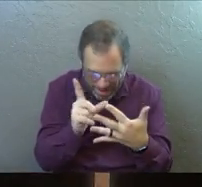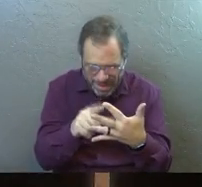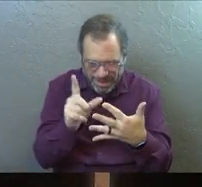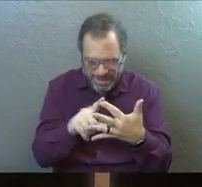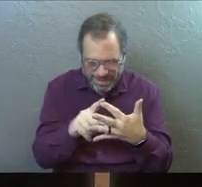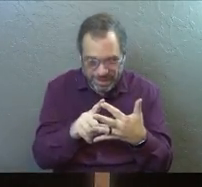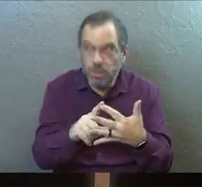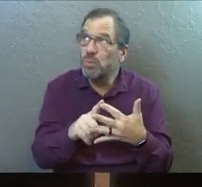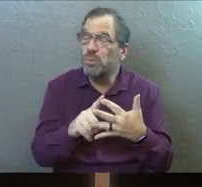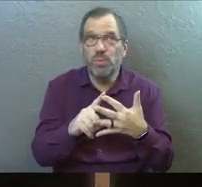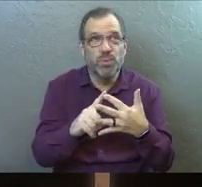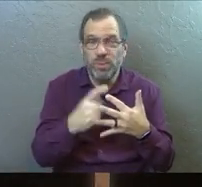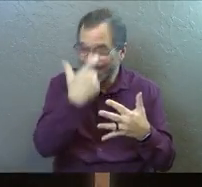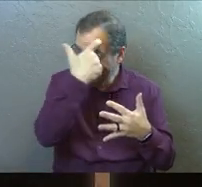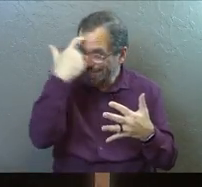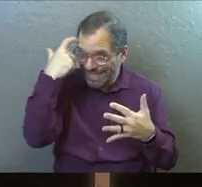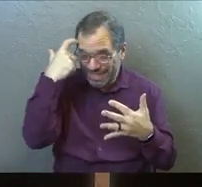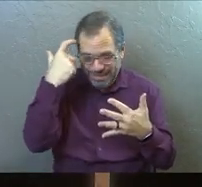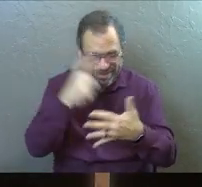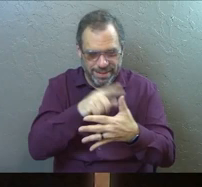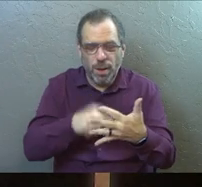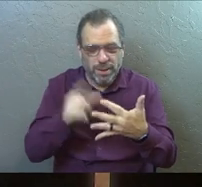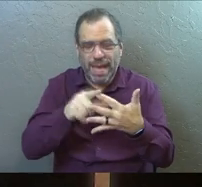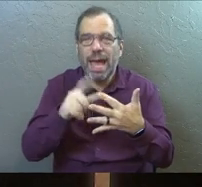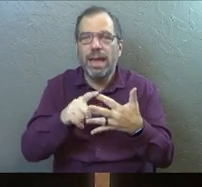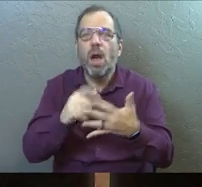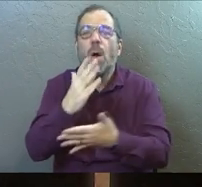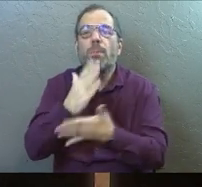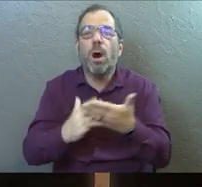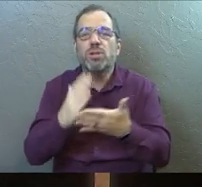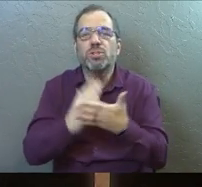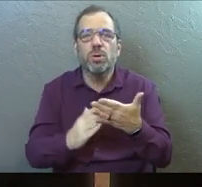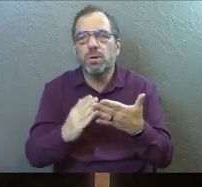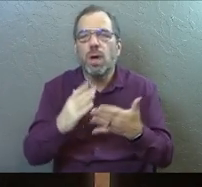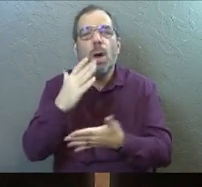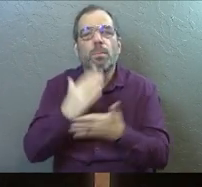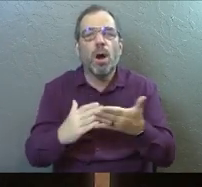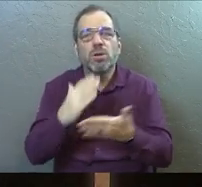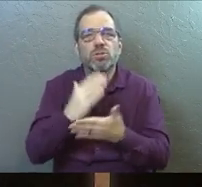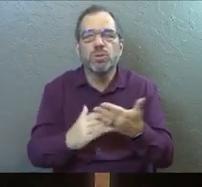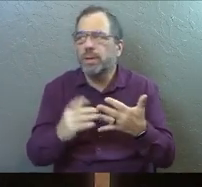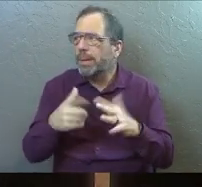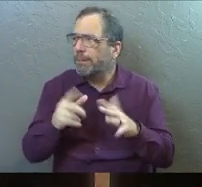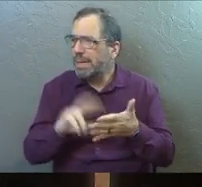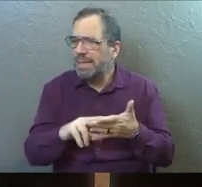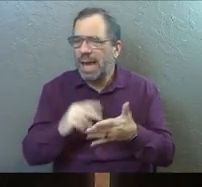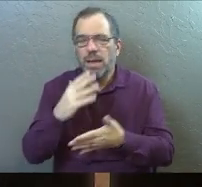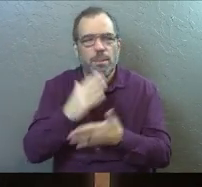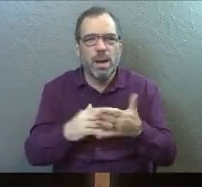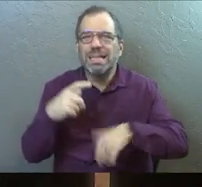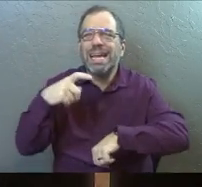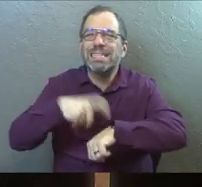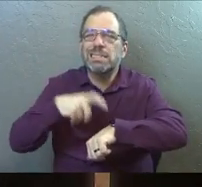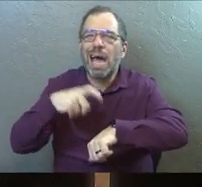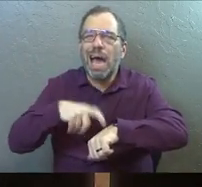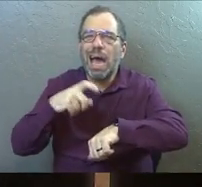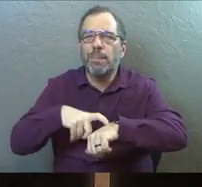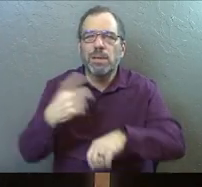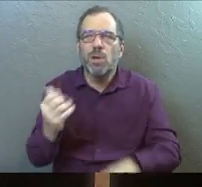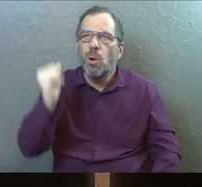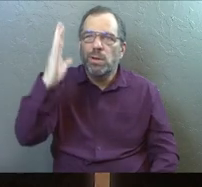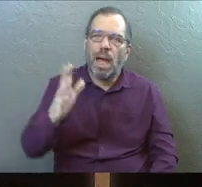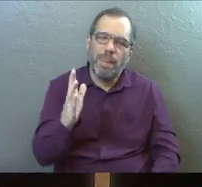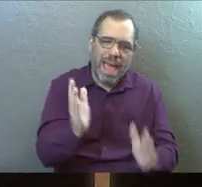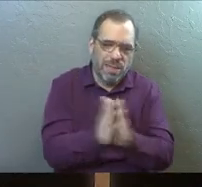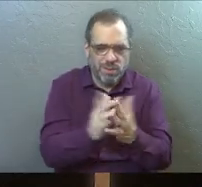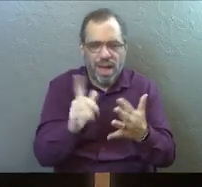Second one. It's a painful memory. Second one is a partial fast. Partial fast would be partial as far as time. So God